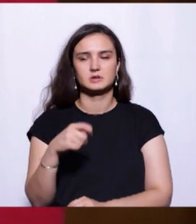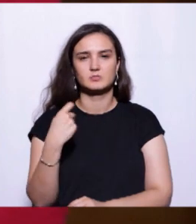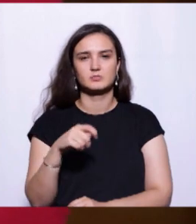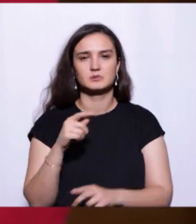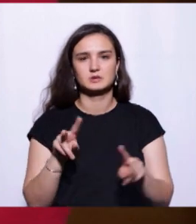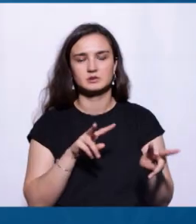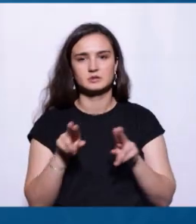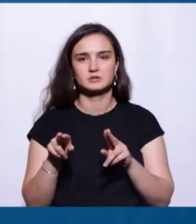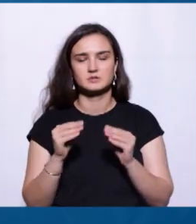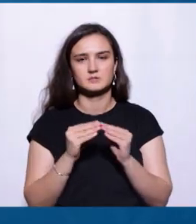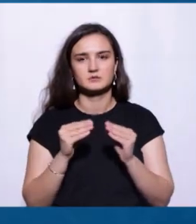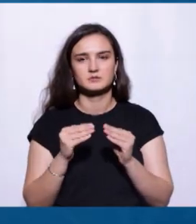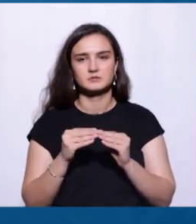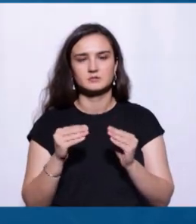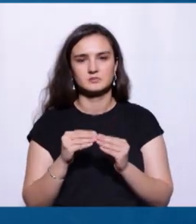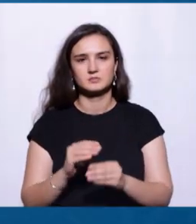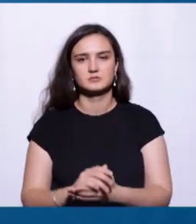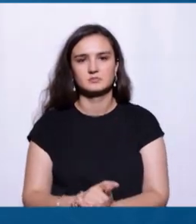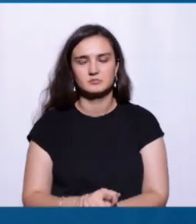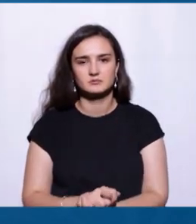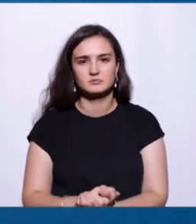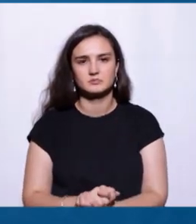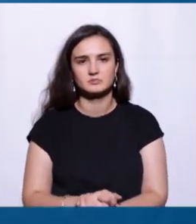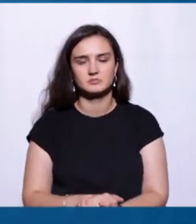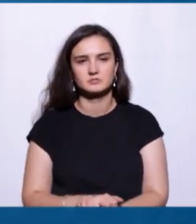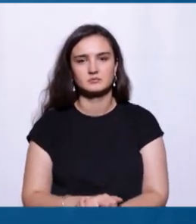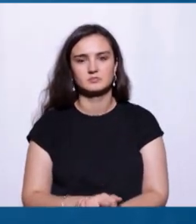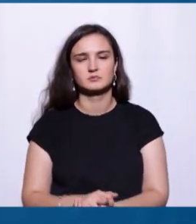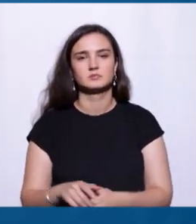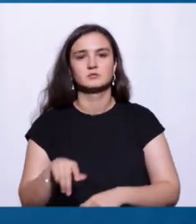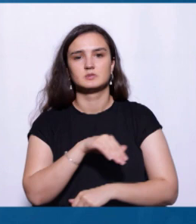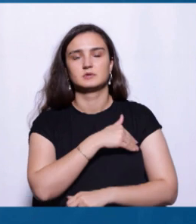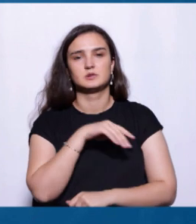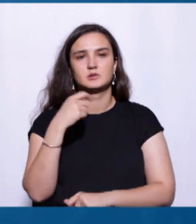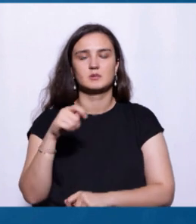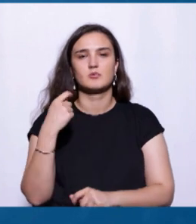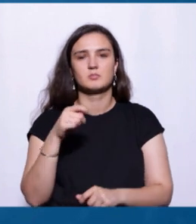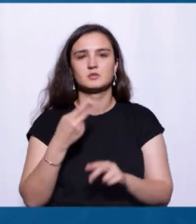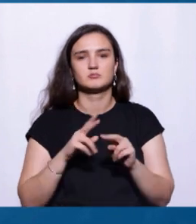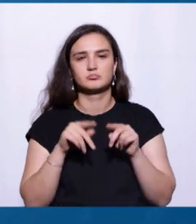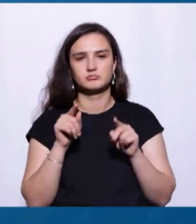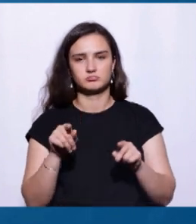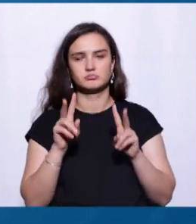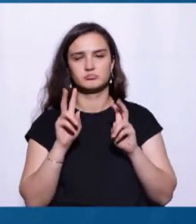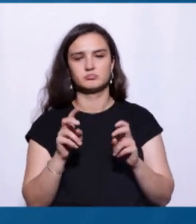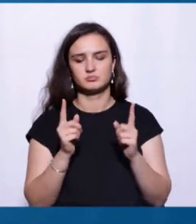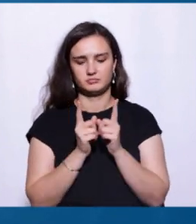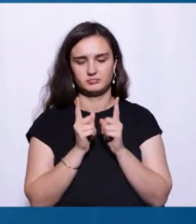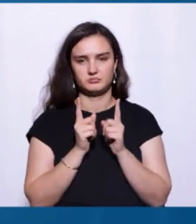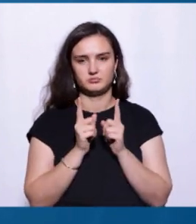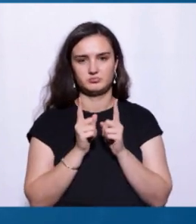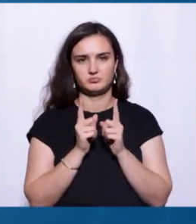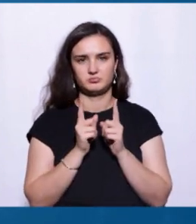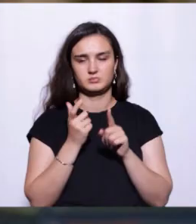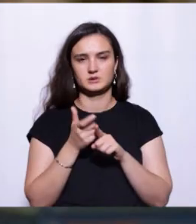sounds exactly the same way, thermometri. Thermometer, though it is a small device, it